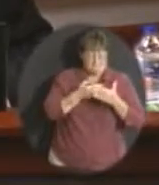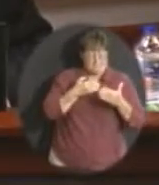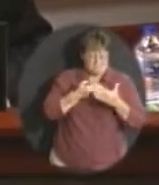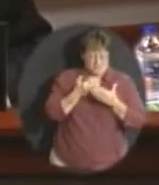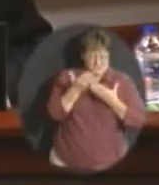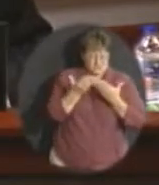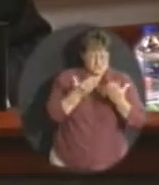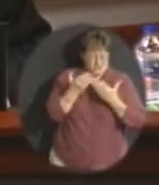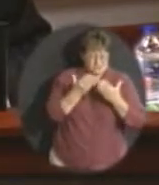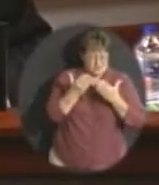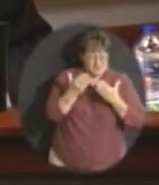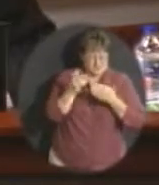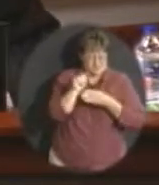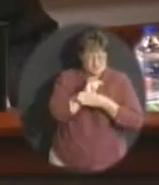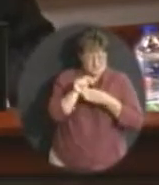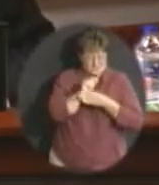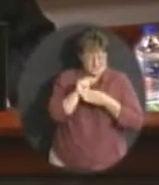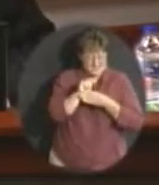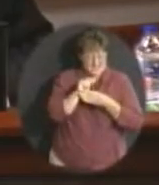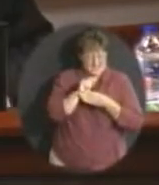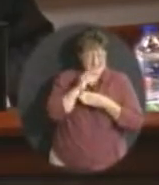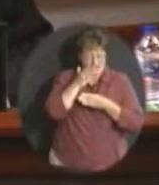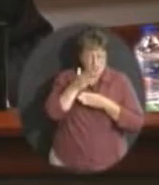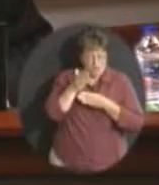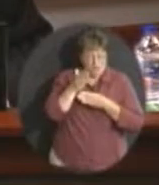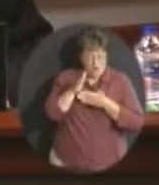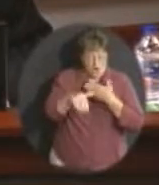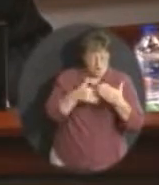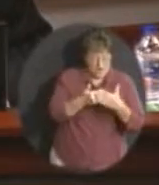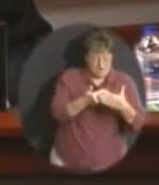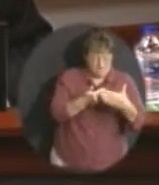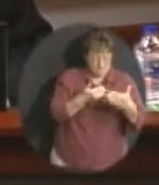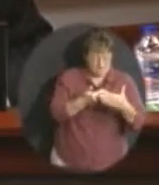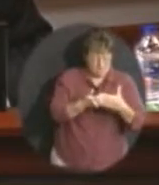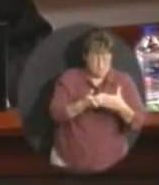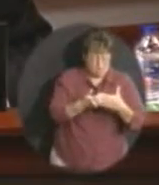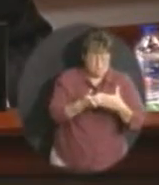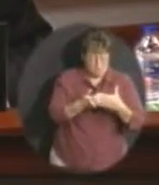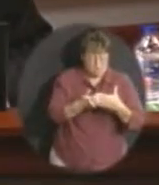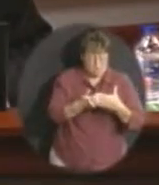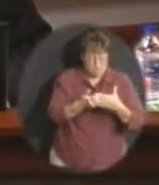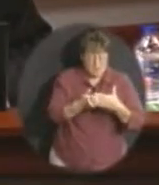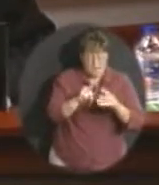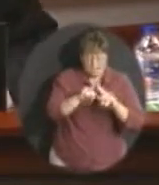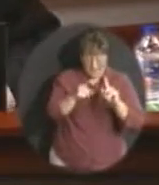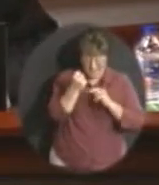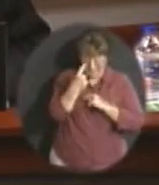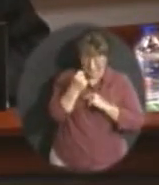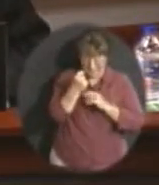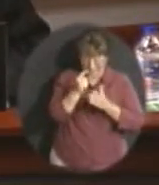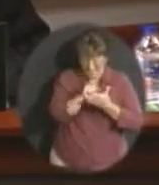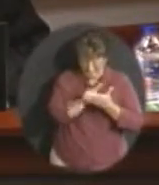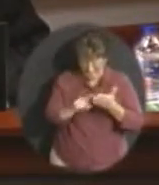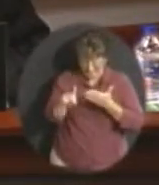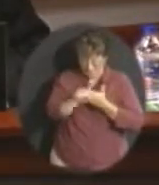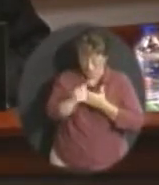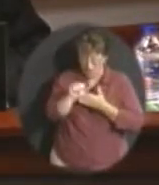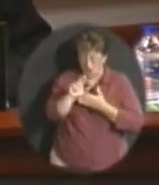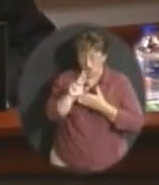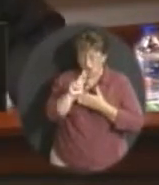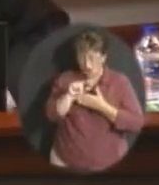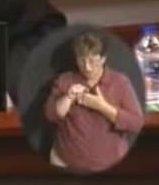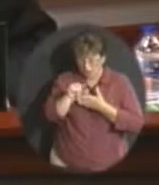new teachers ahead of everybody else. All teachers are scheduled to report by the 9th of August, so next week we'll have everybody back and on